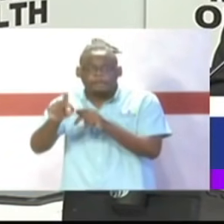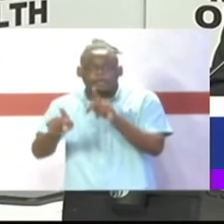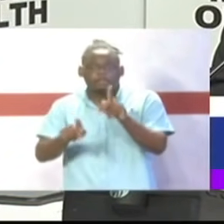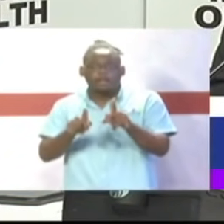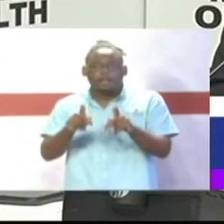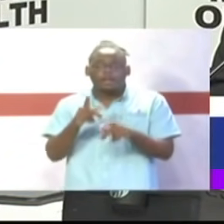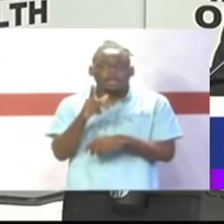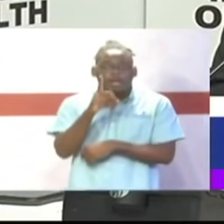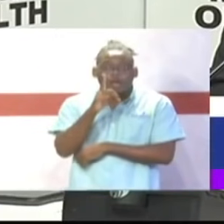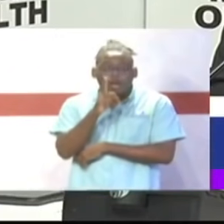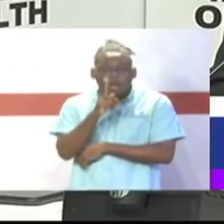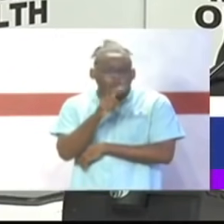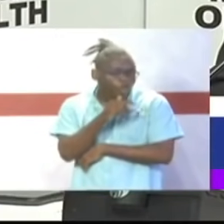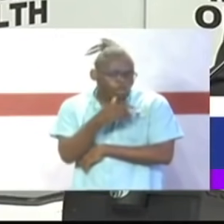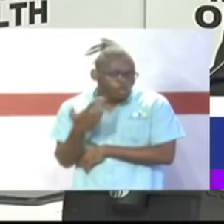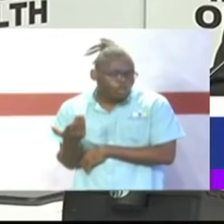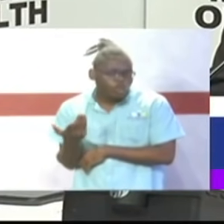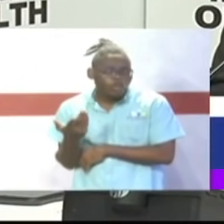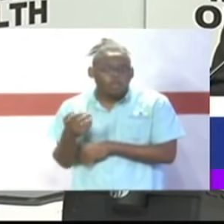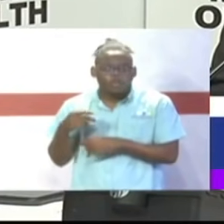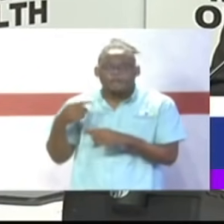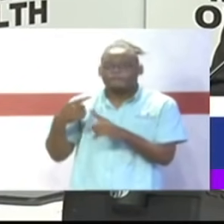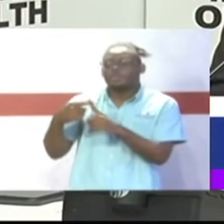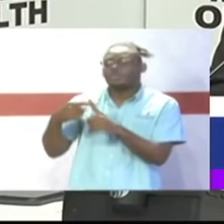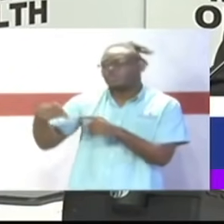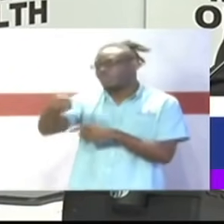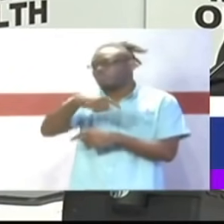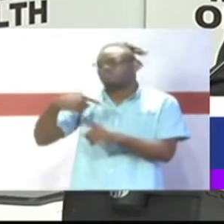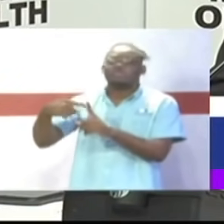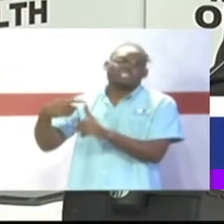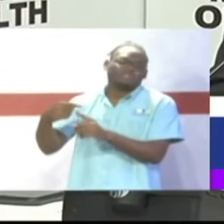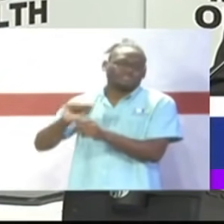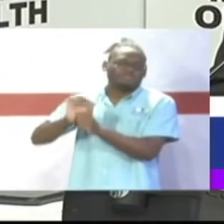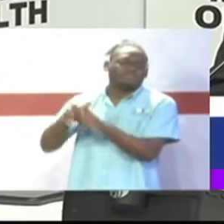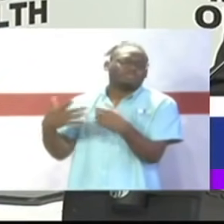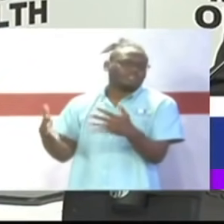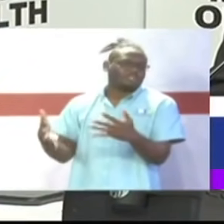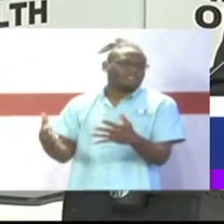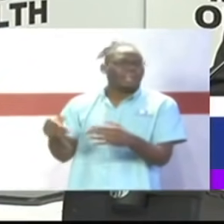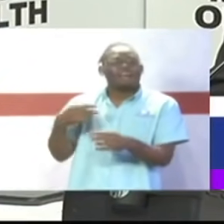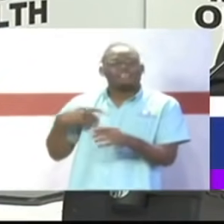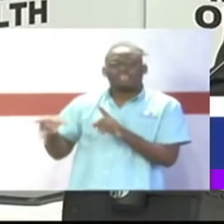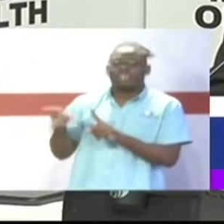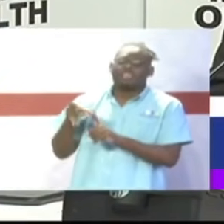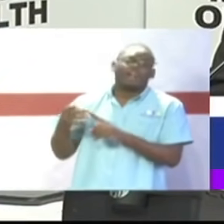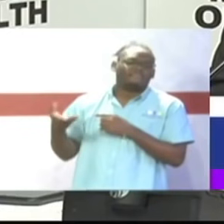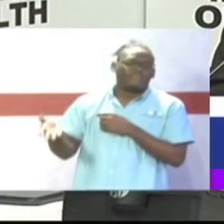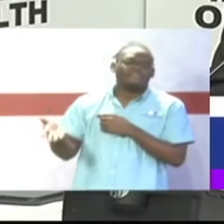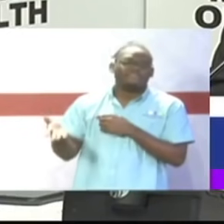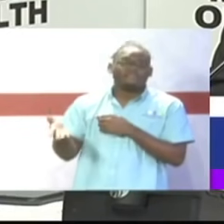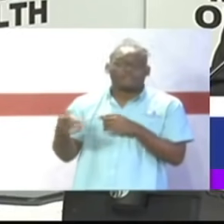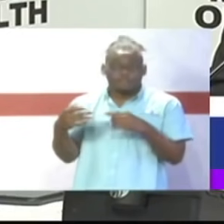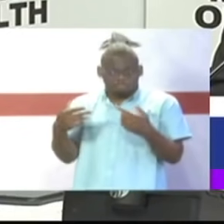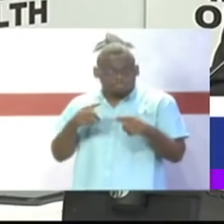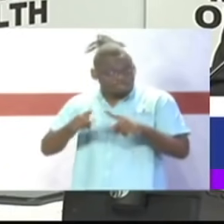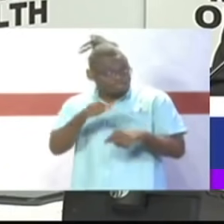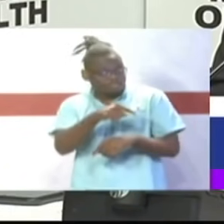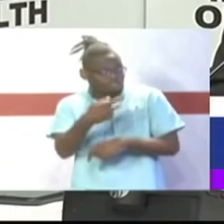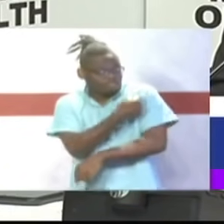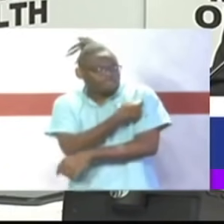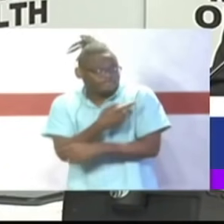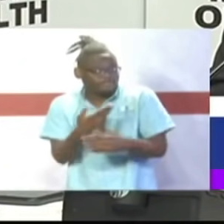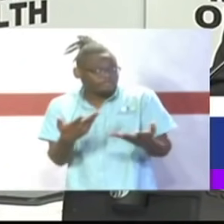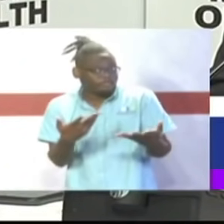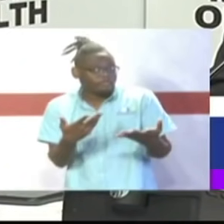would have helped so far to prevent any hospitalizations and to decrease the symptomatology in that particular group. As it relates